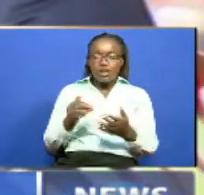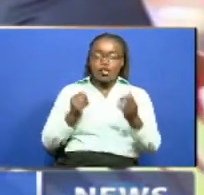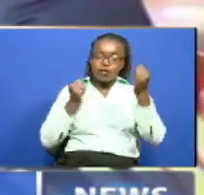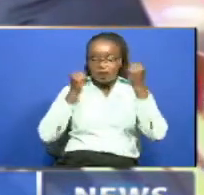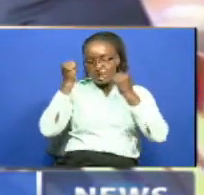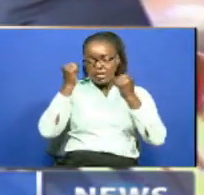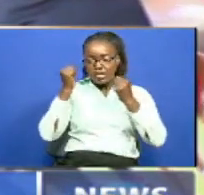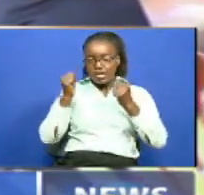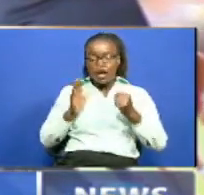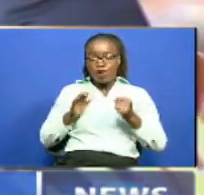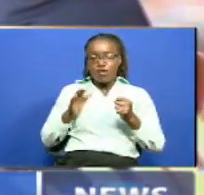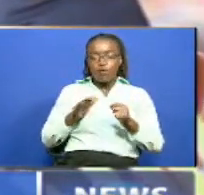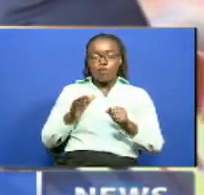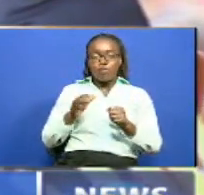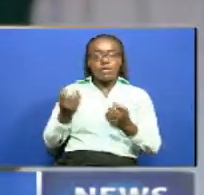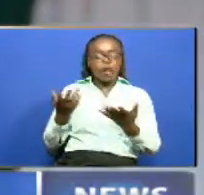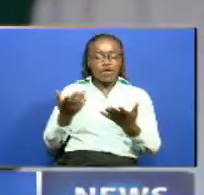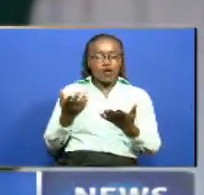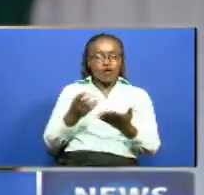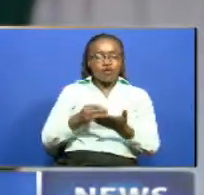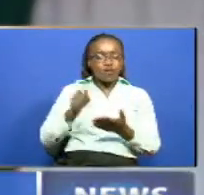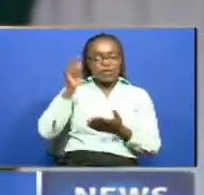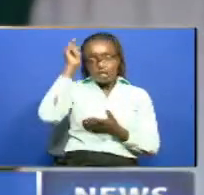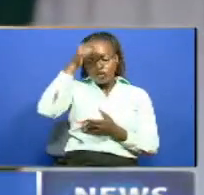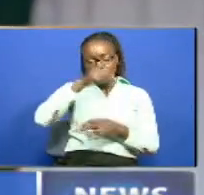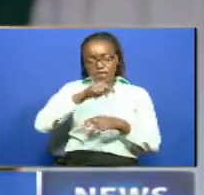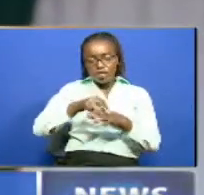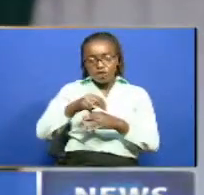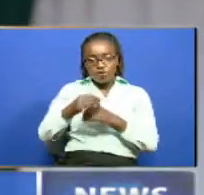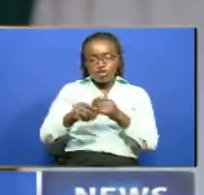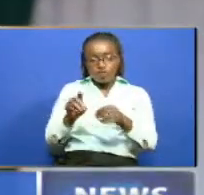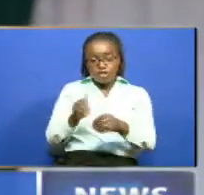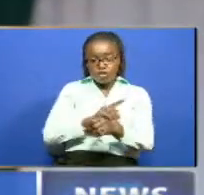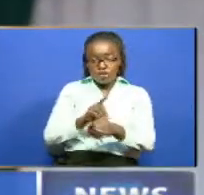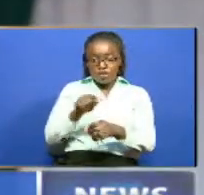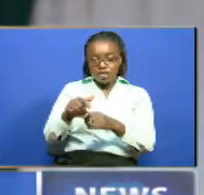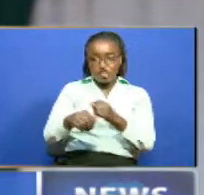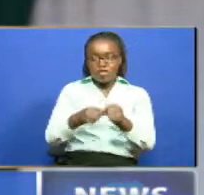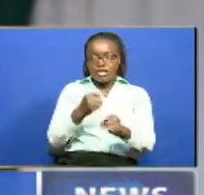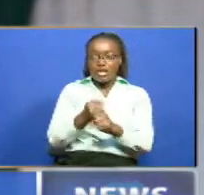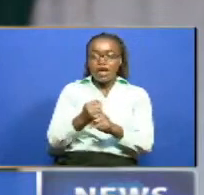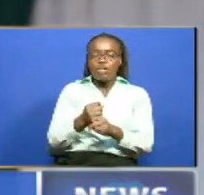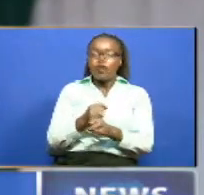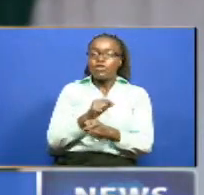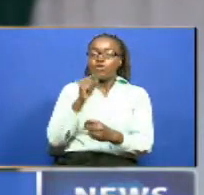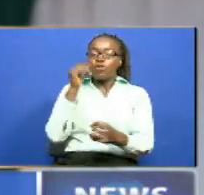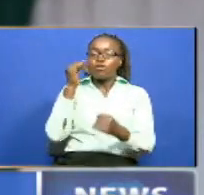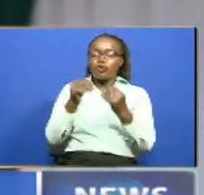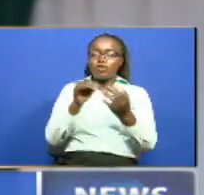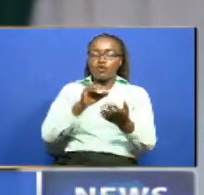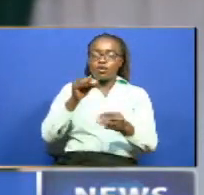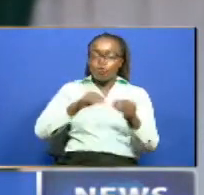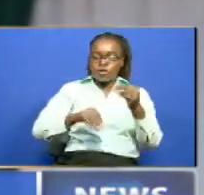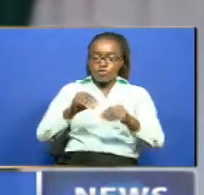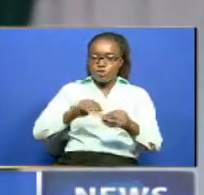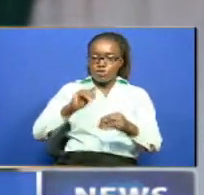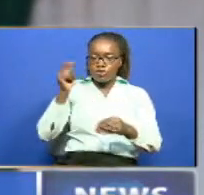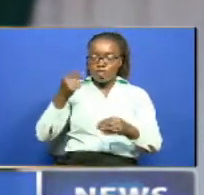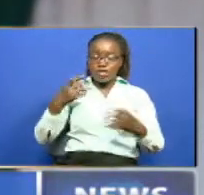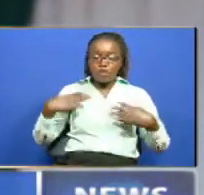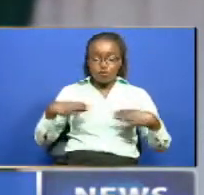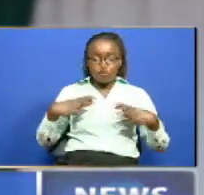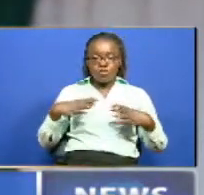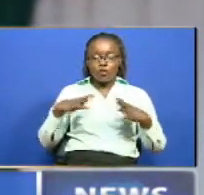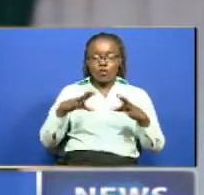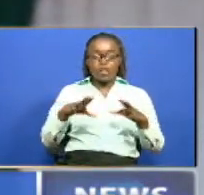signing up for national duty this year. This is your ultimate contribution to the people of Kenya, who by accepting